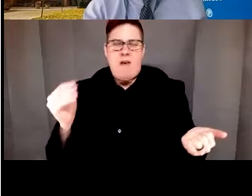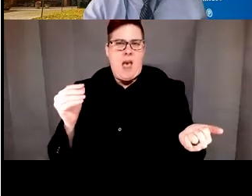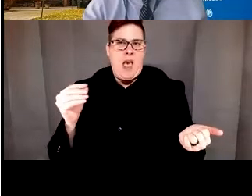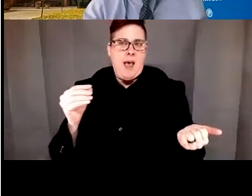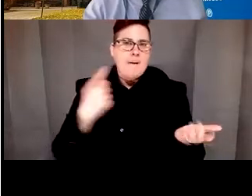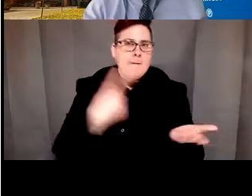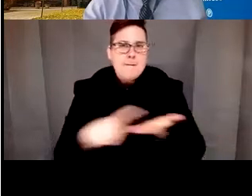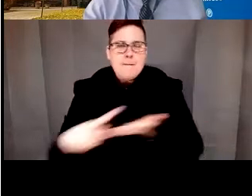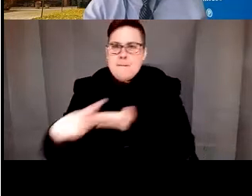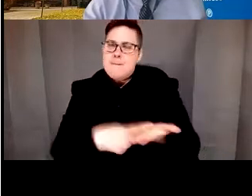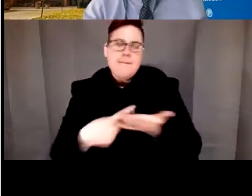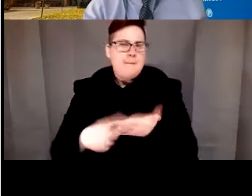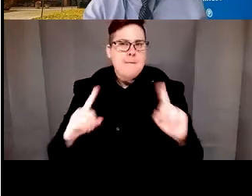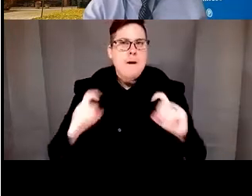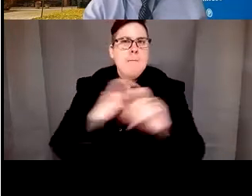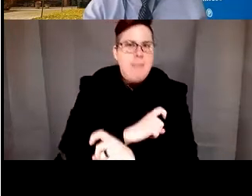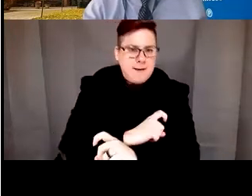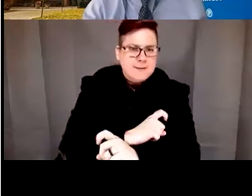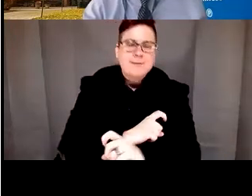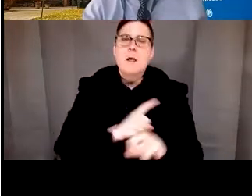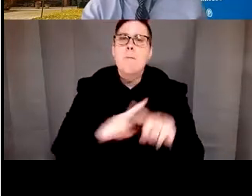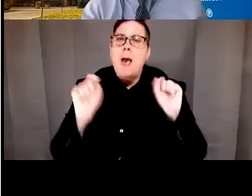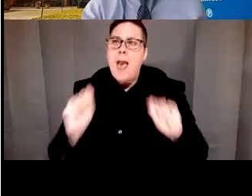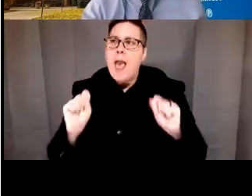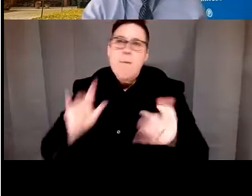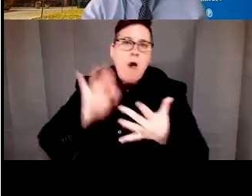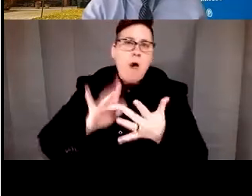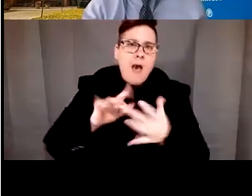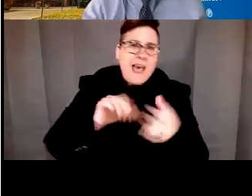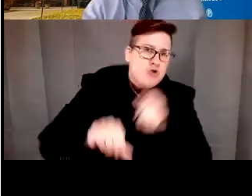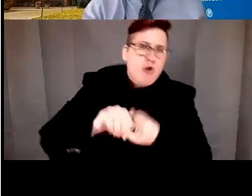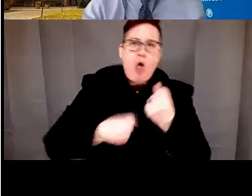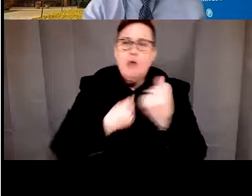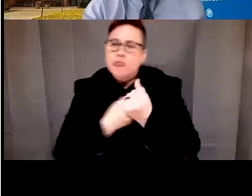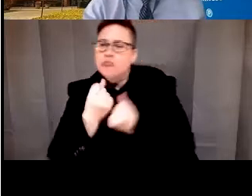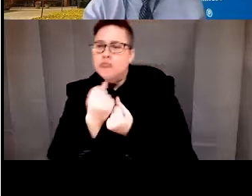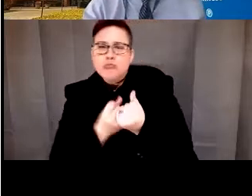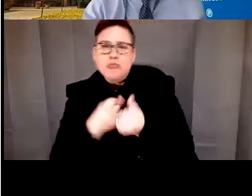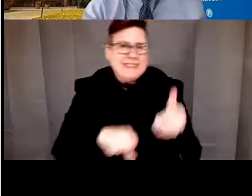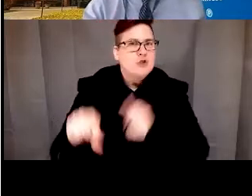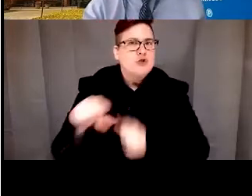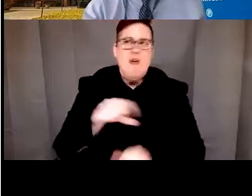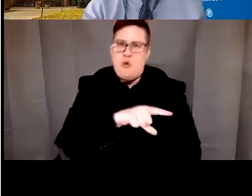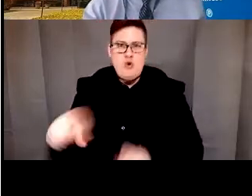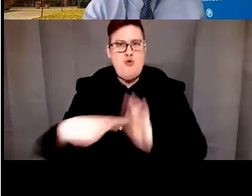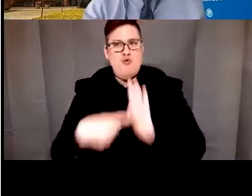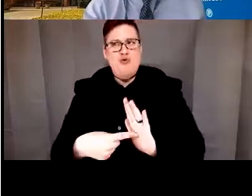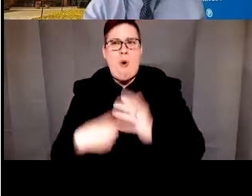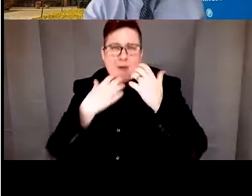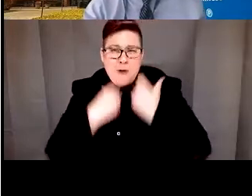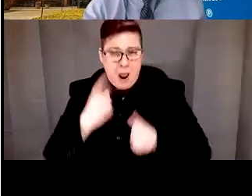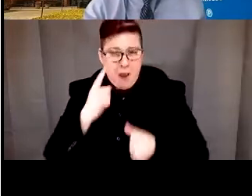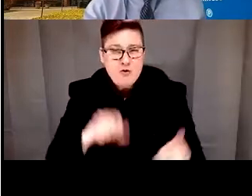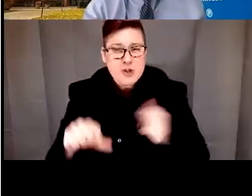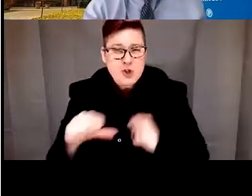discussion. And by being able to reach out and being there for one another, you showed that you care for one another. So